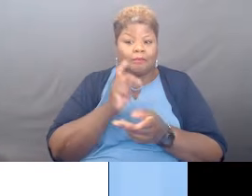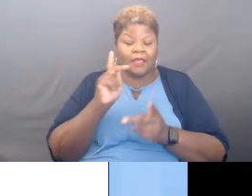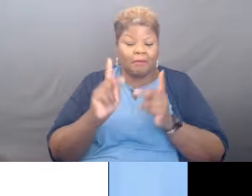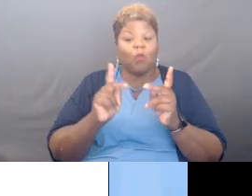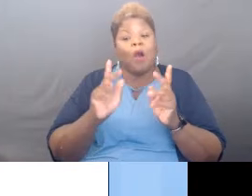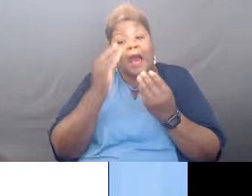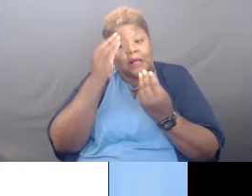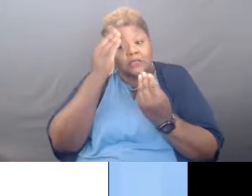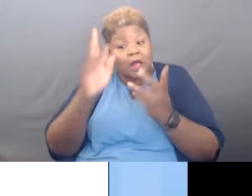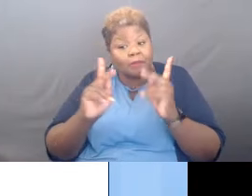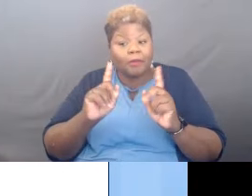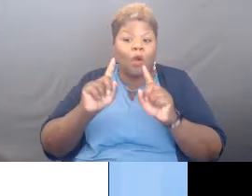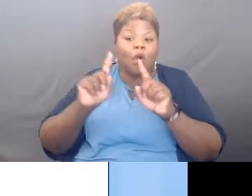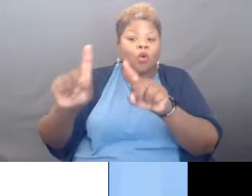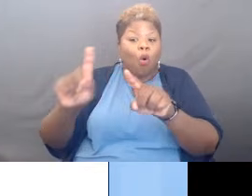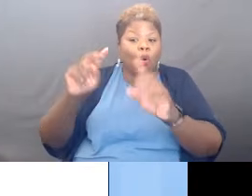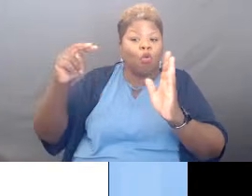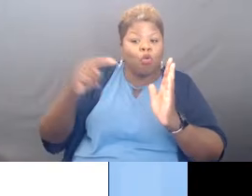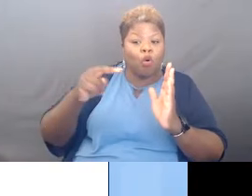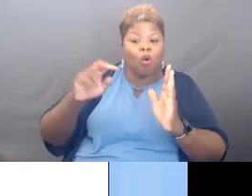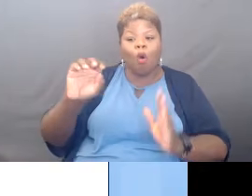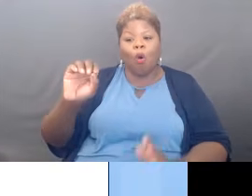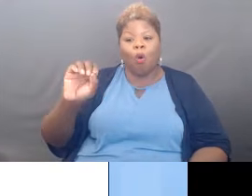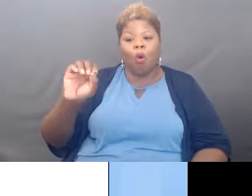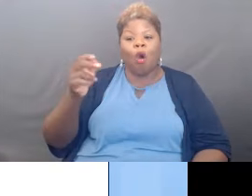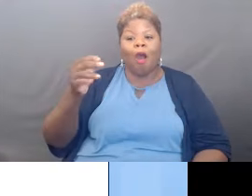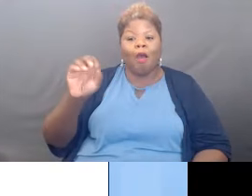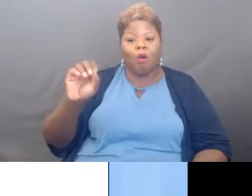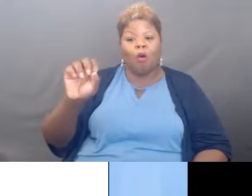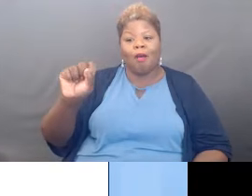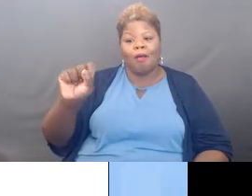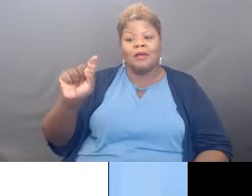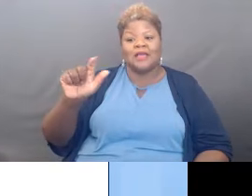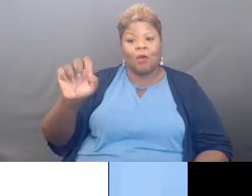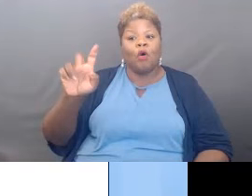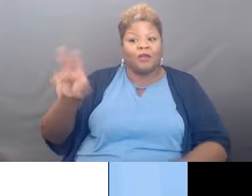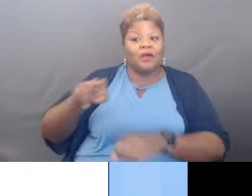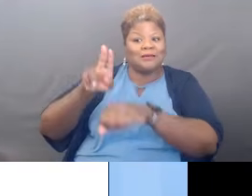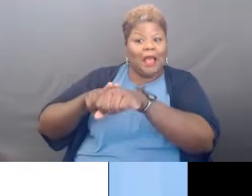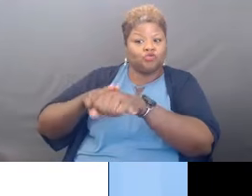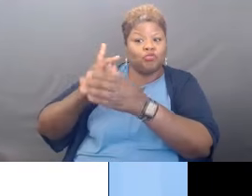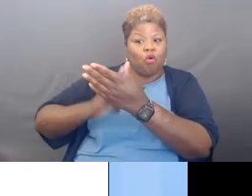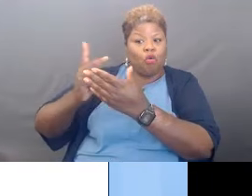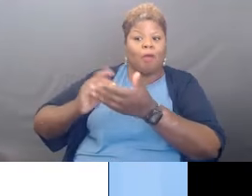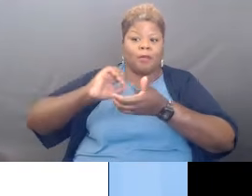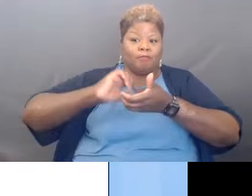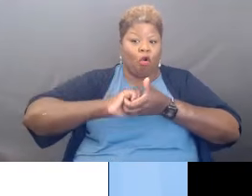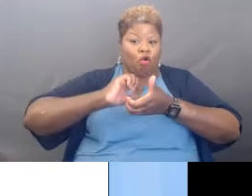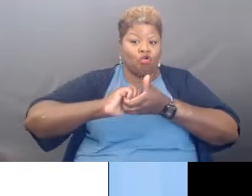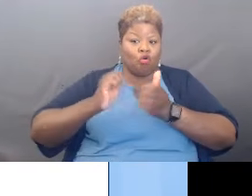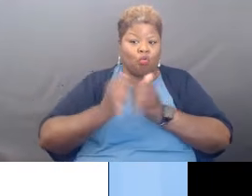typically tell people to go to Ohio Stable because there's a national program and they are partnered with us. But I also tell people to visit